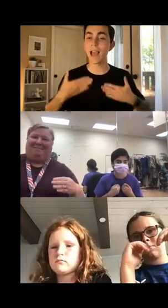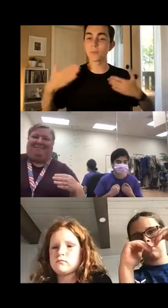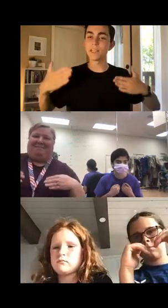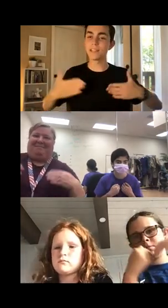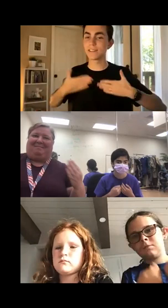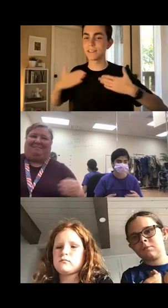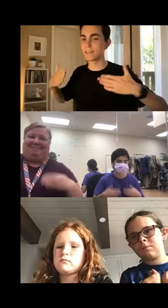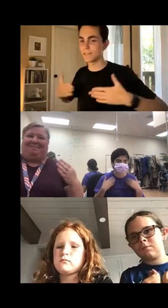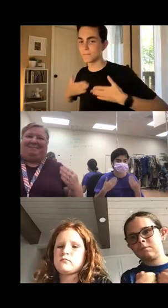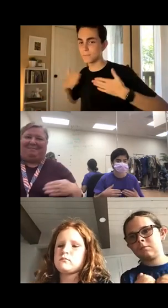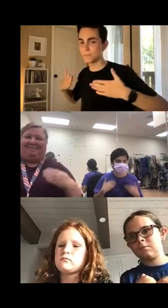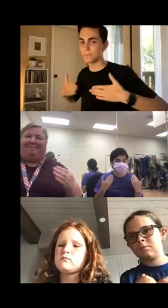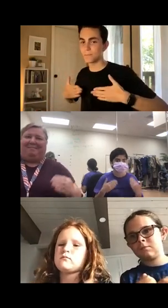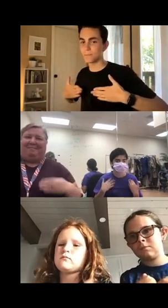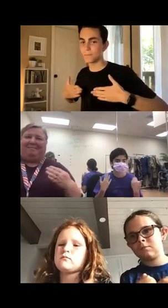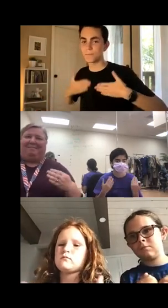happy,